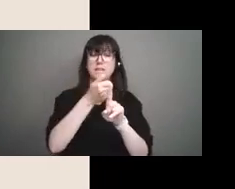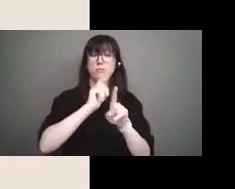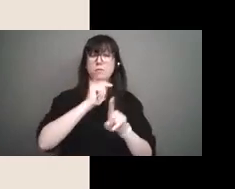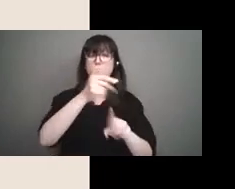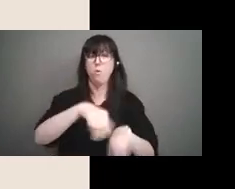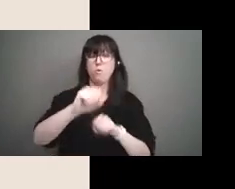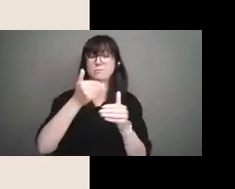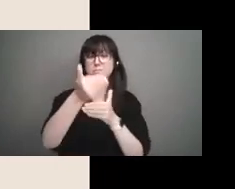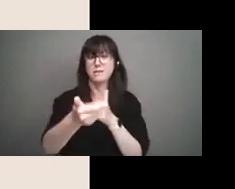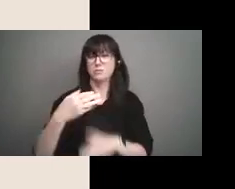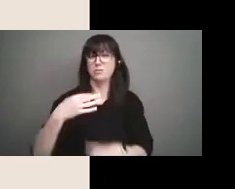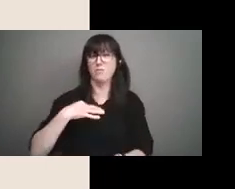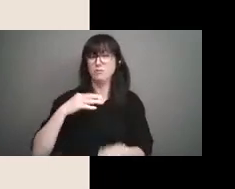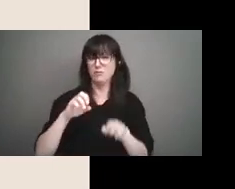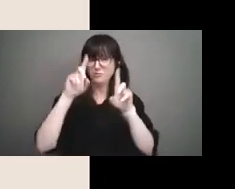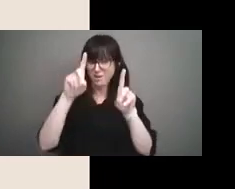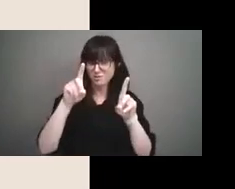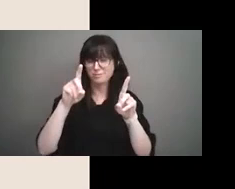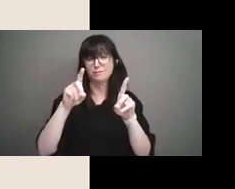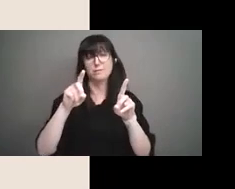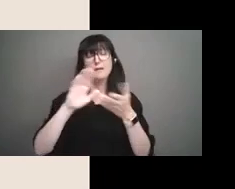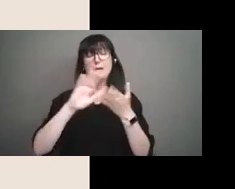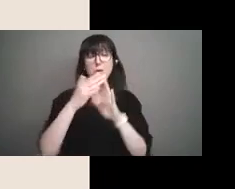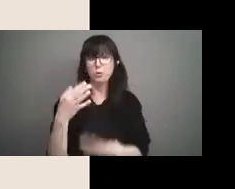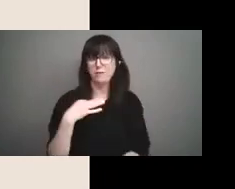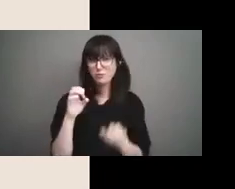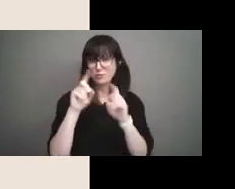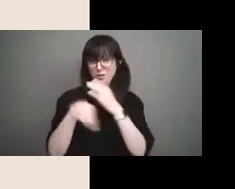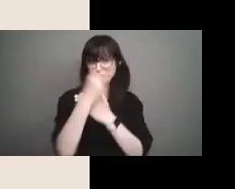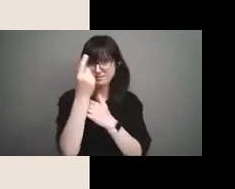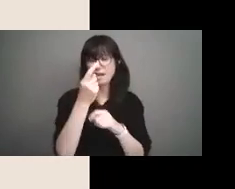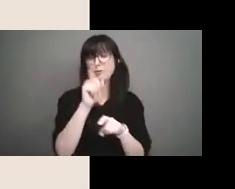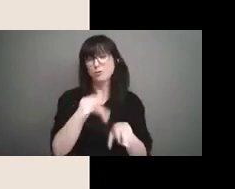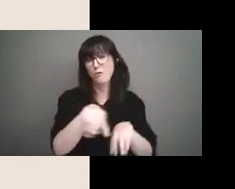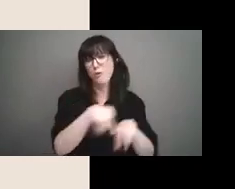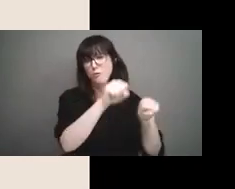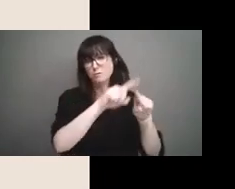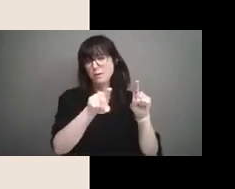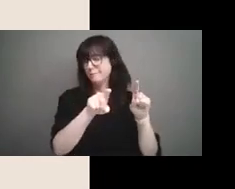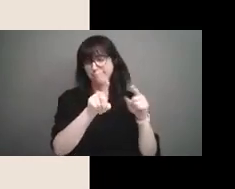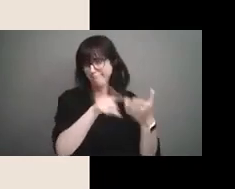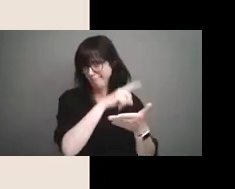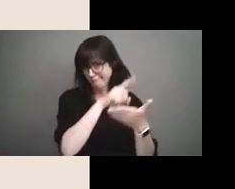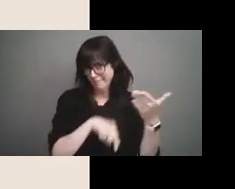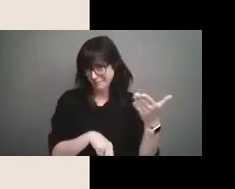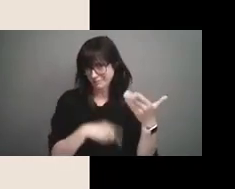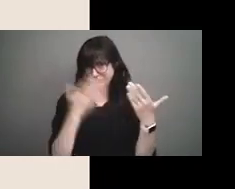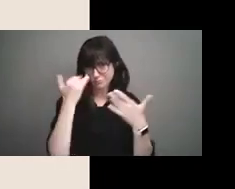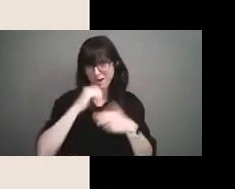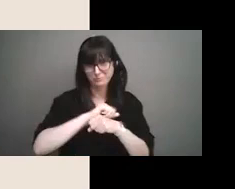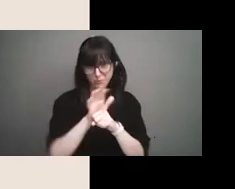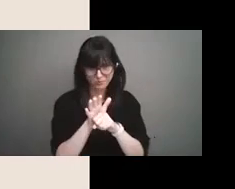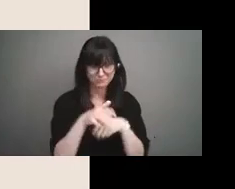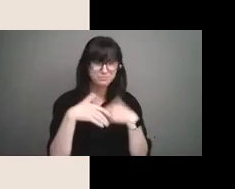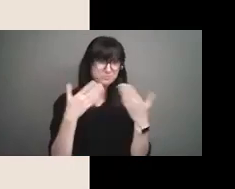volunteer education, or our community information and volunteer education day, but then that had to be canceled. So how do